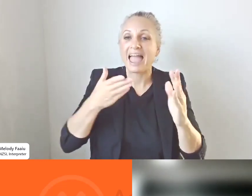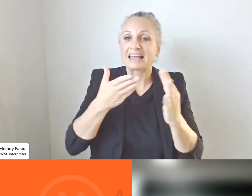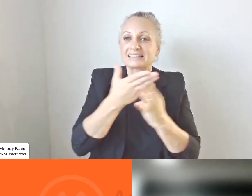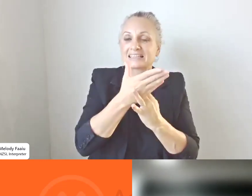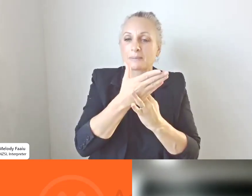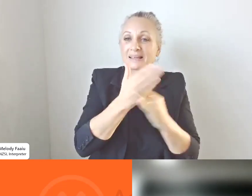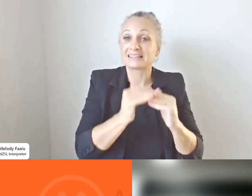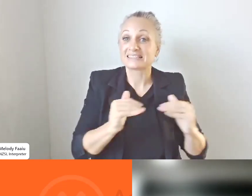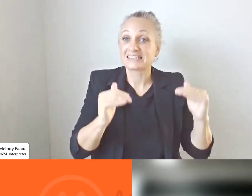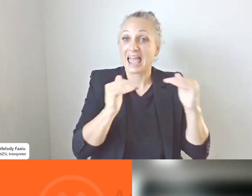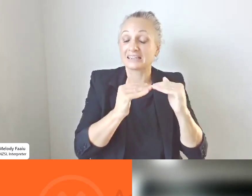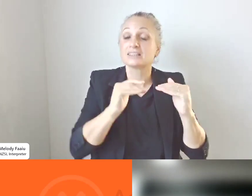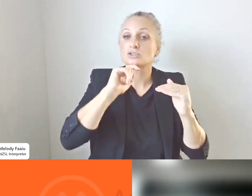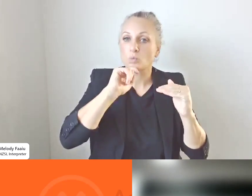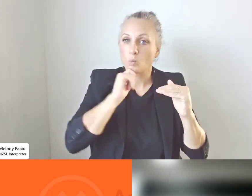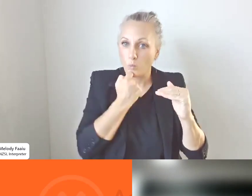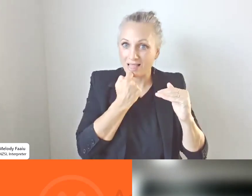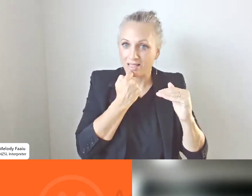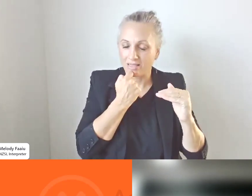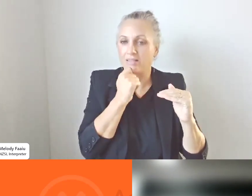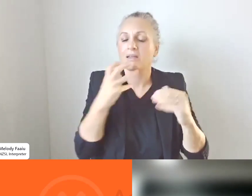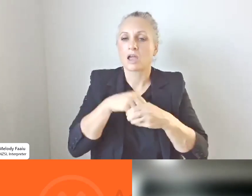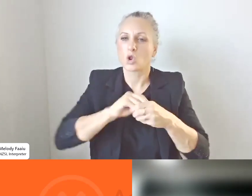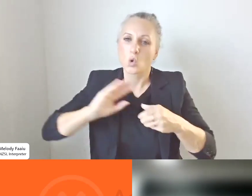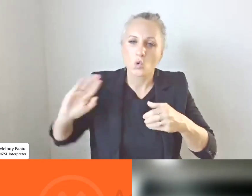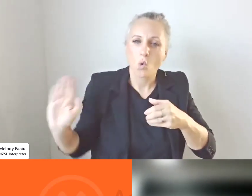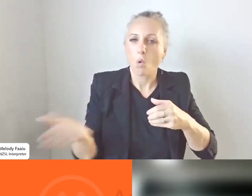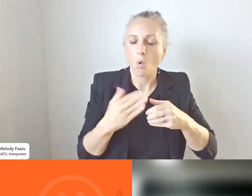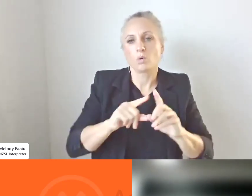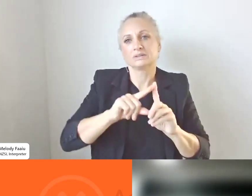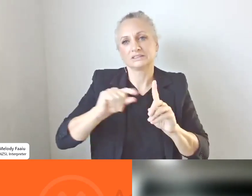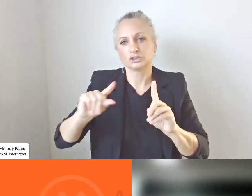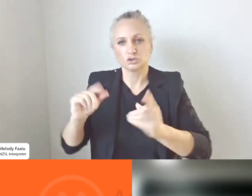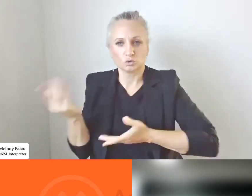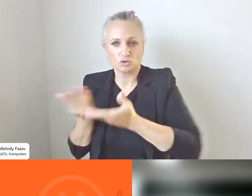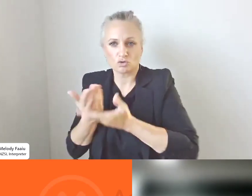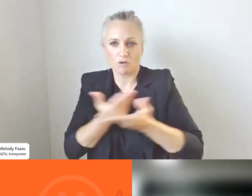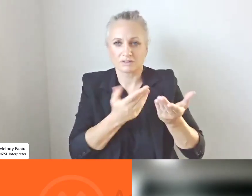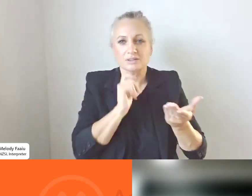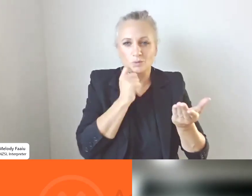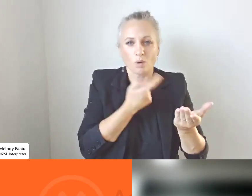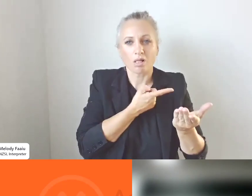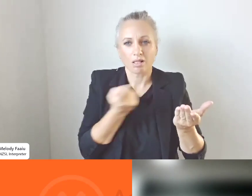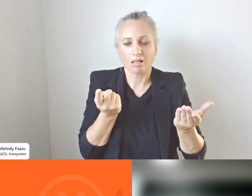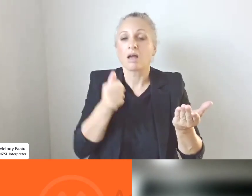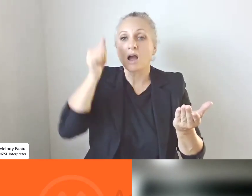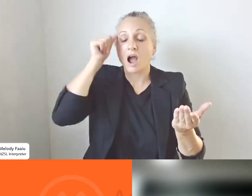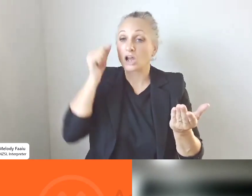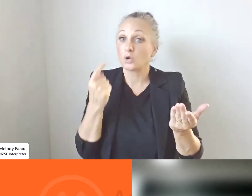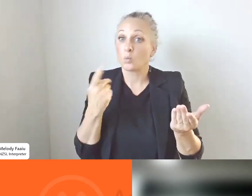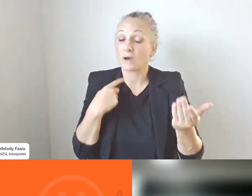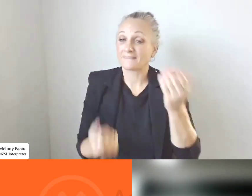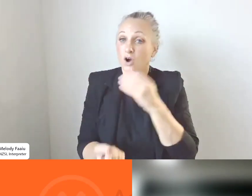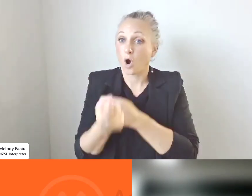and services. So I know that, one of the opportunities, moving forward